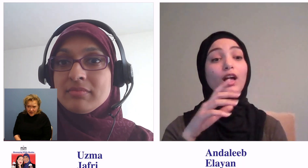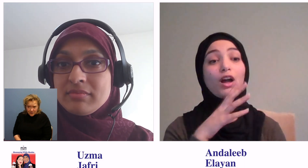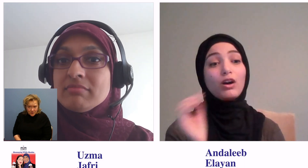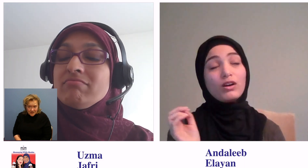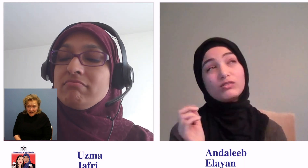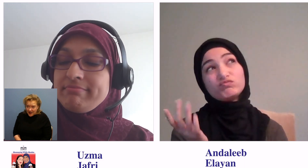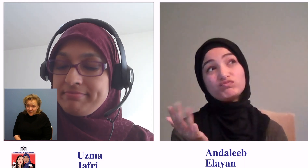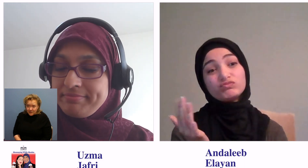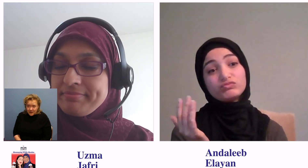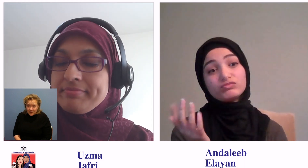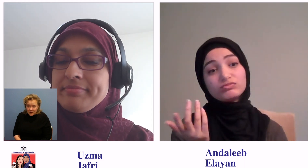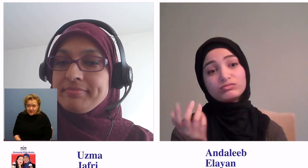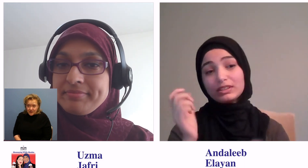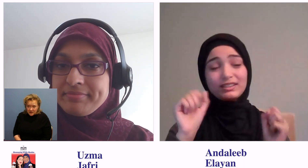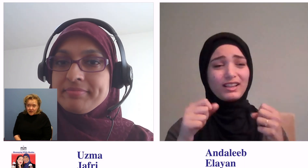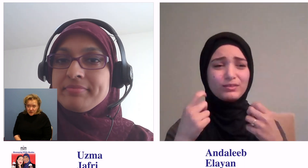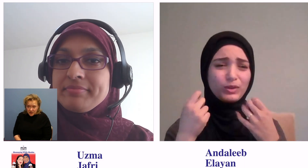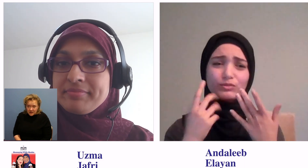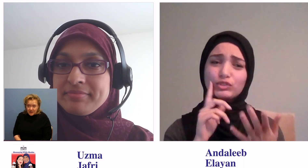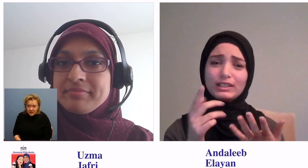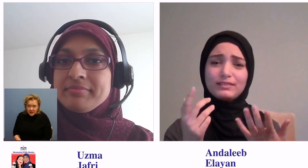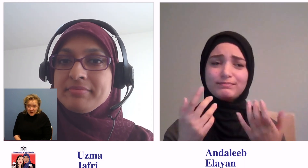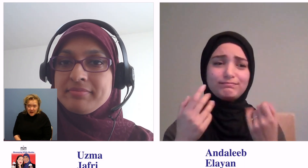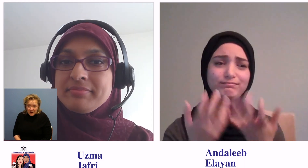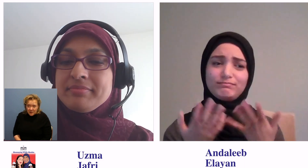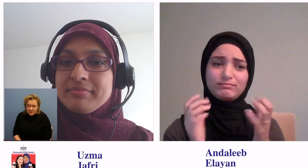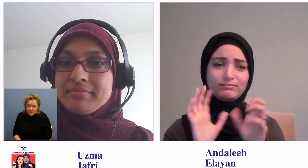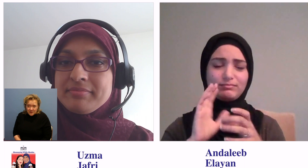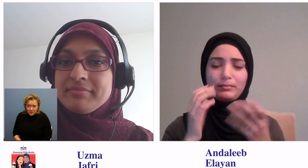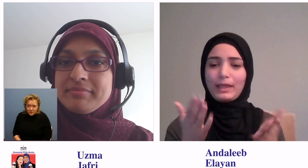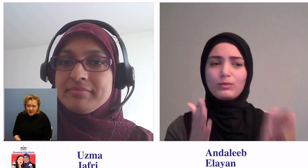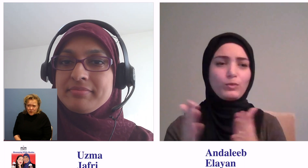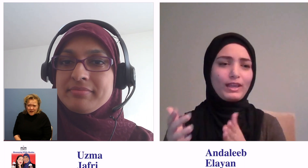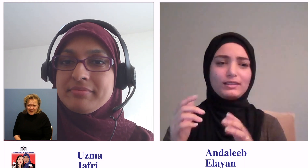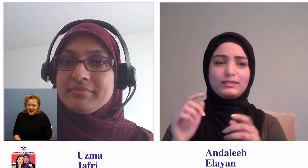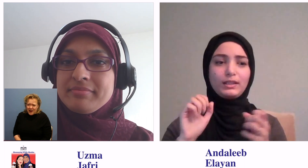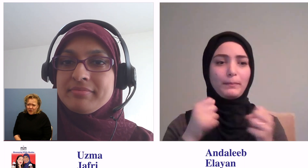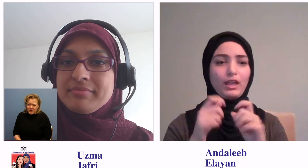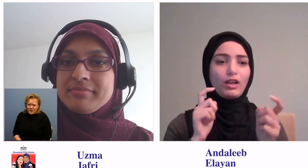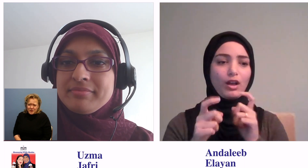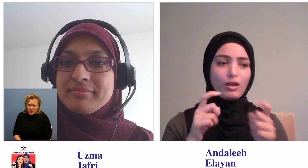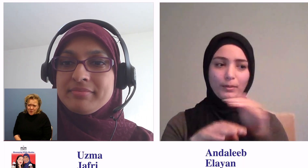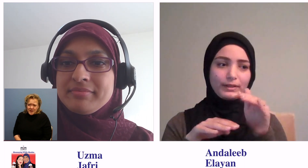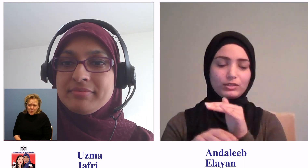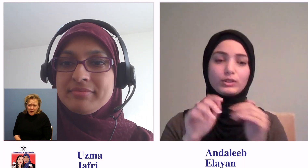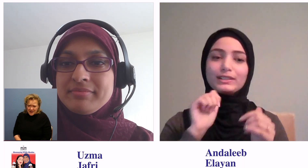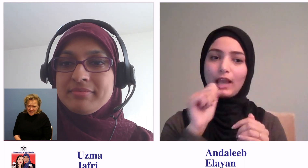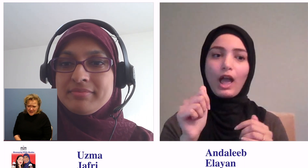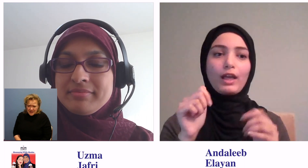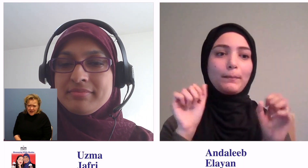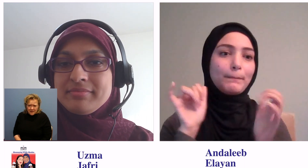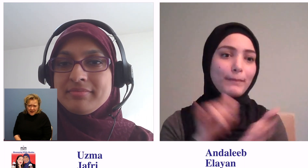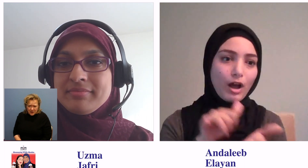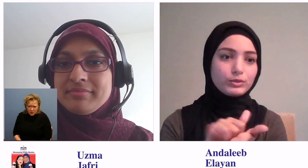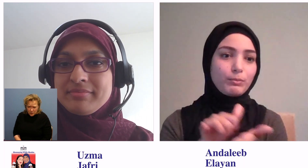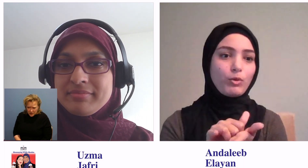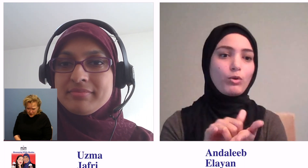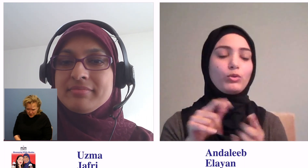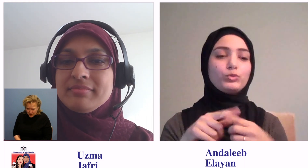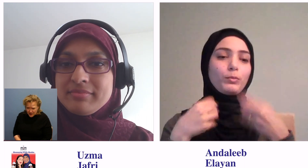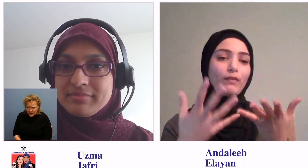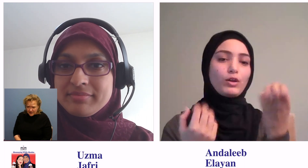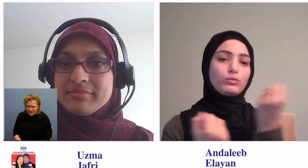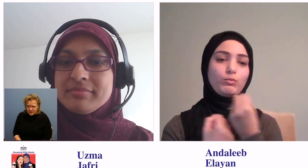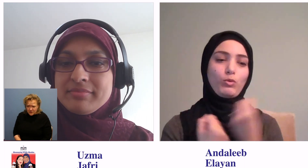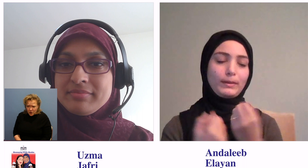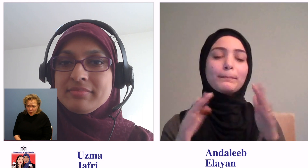of deaf who didn't have that kind of technology, um, really right now, there are so many ways that you can